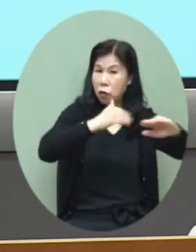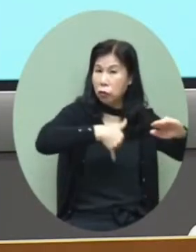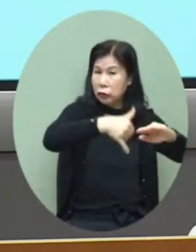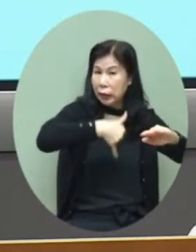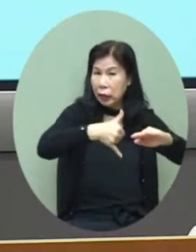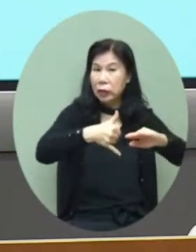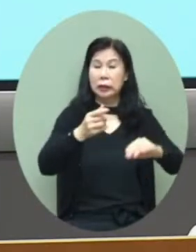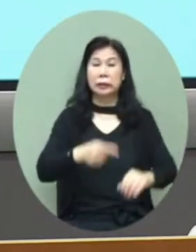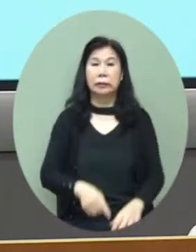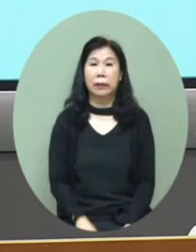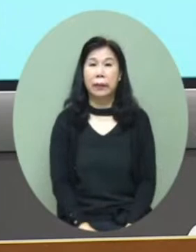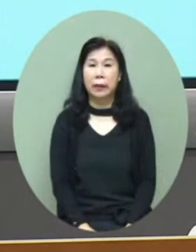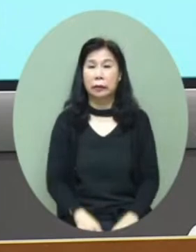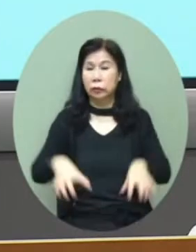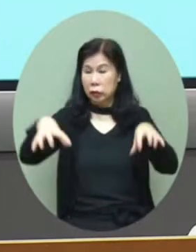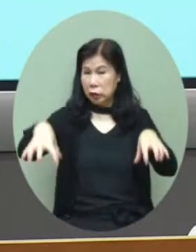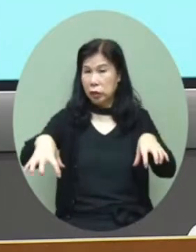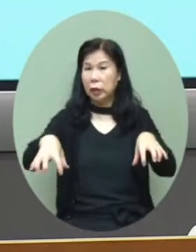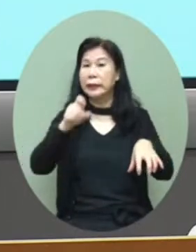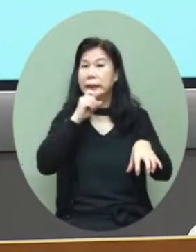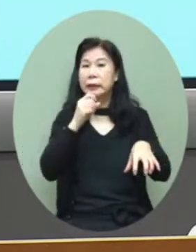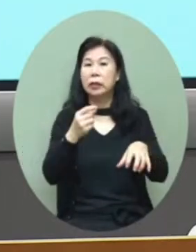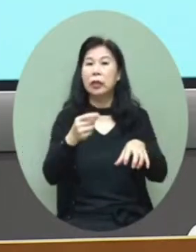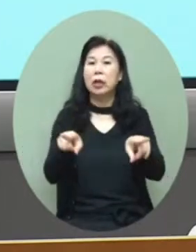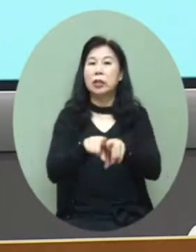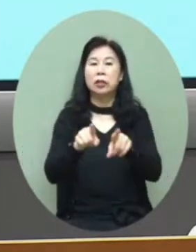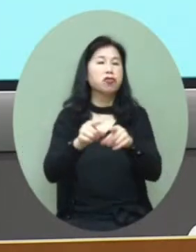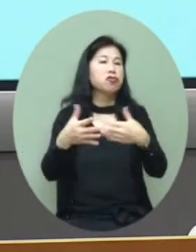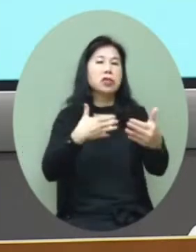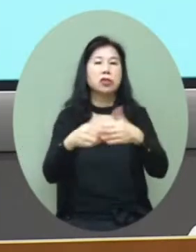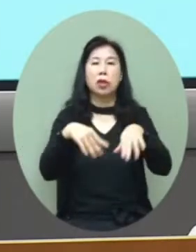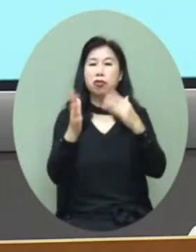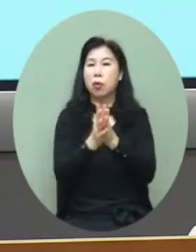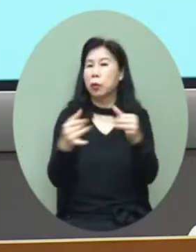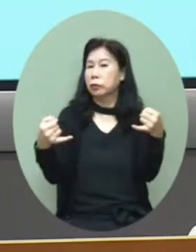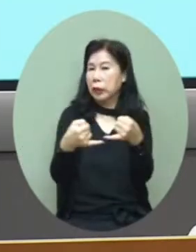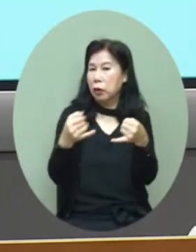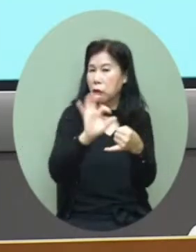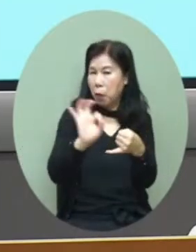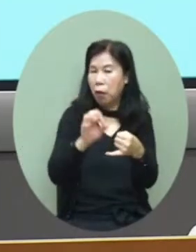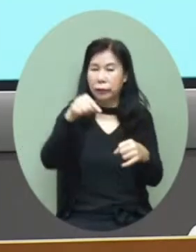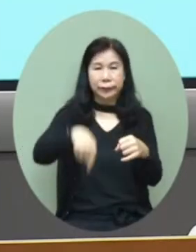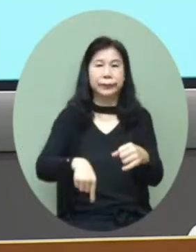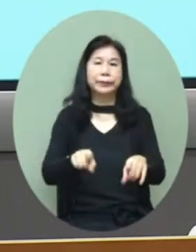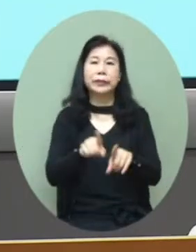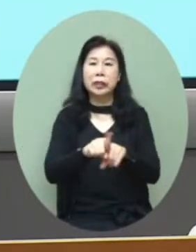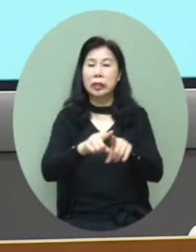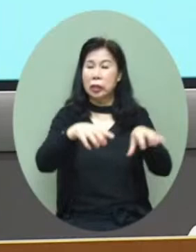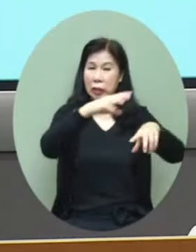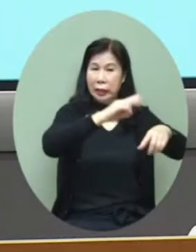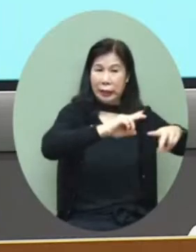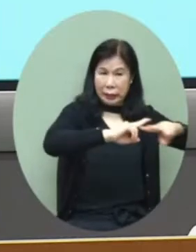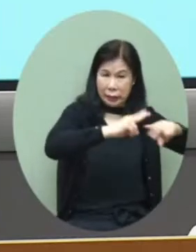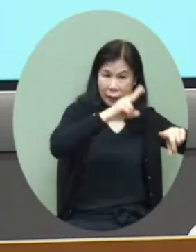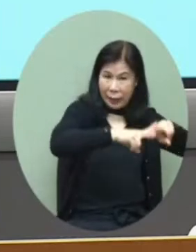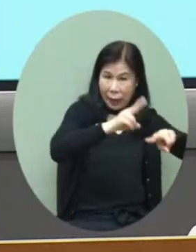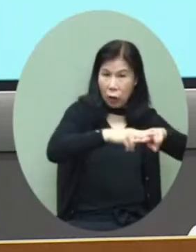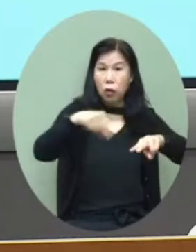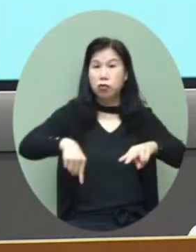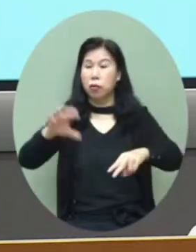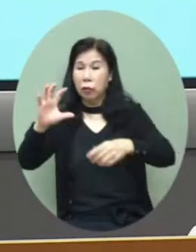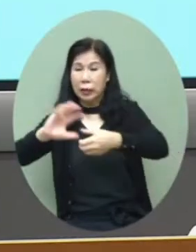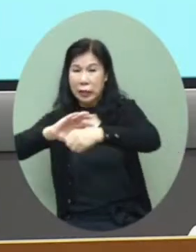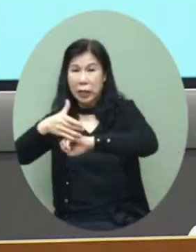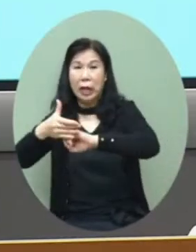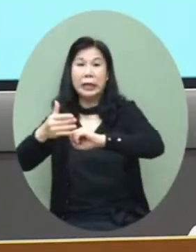When it comes to connection with the world and border reopening with the mainland, these are not two things